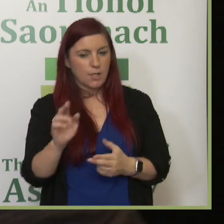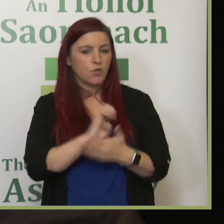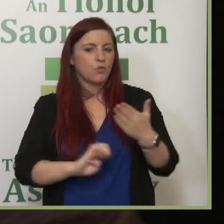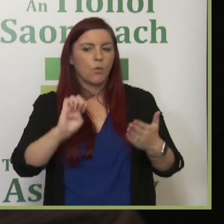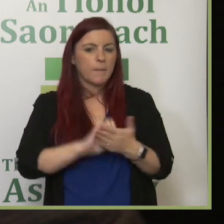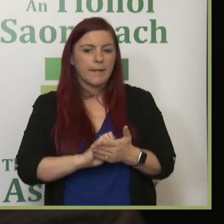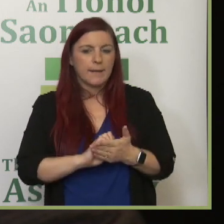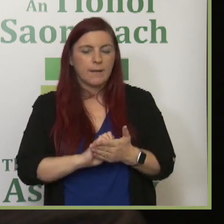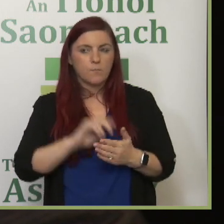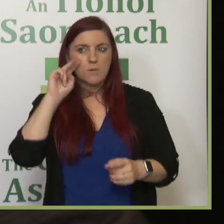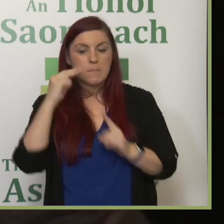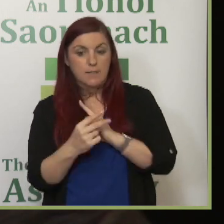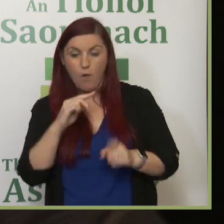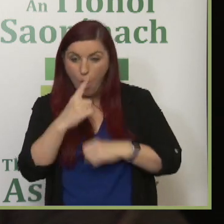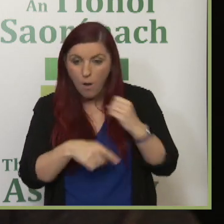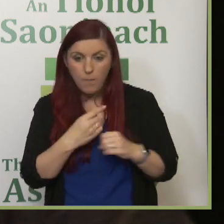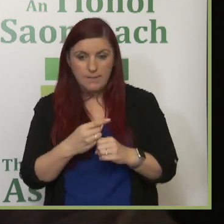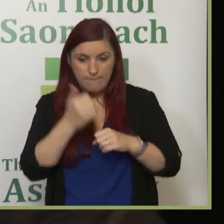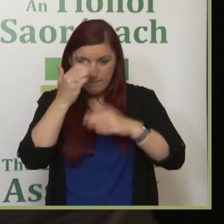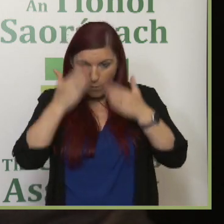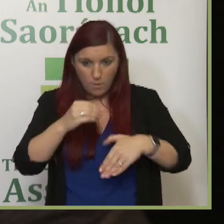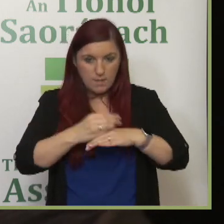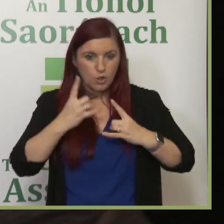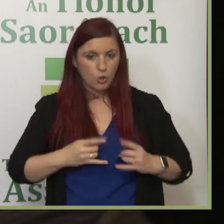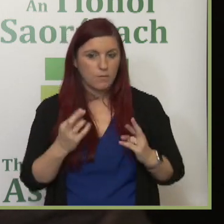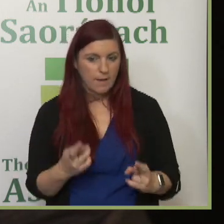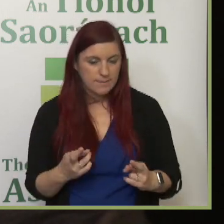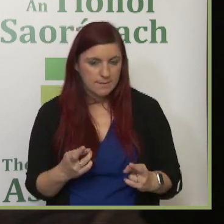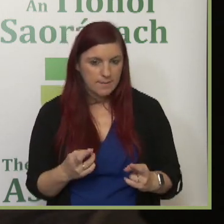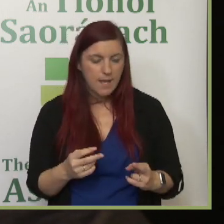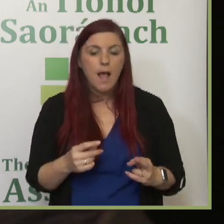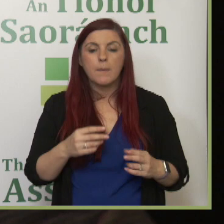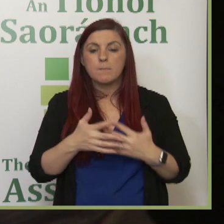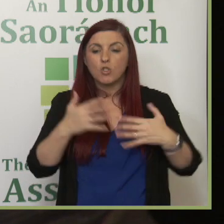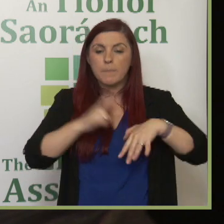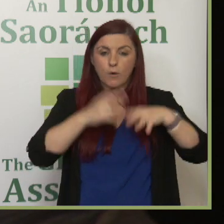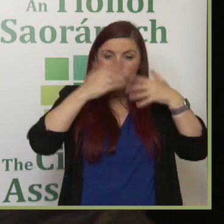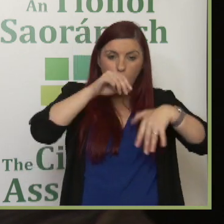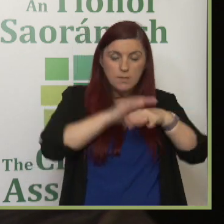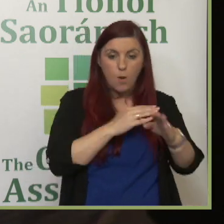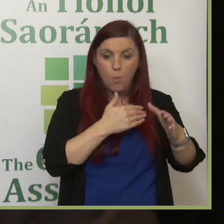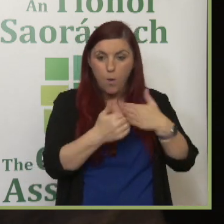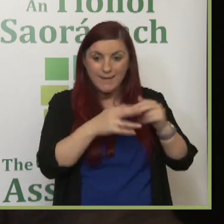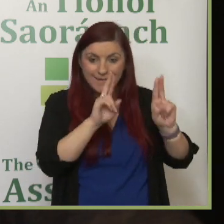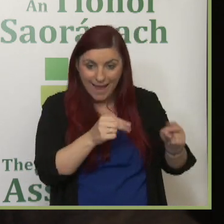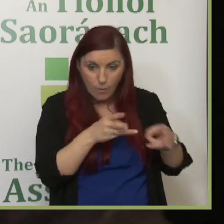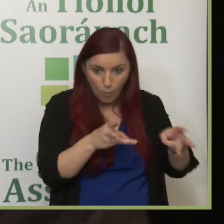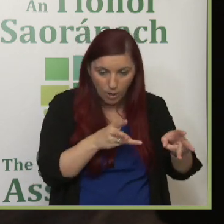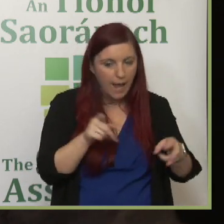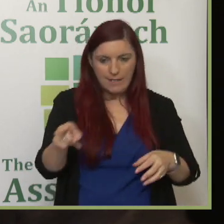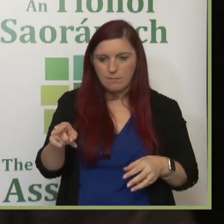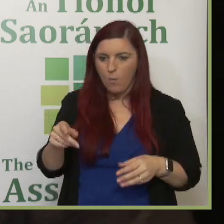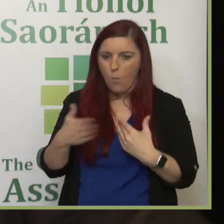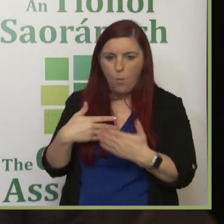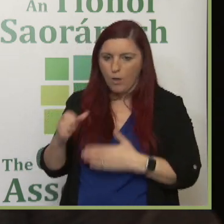for human rights. We have much better evidence of what can work and better understanding of things that don't. And